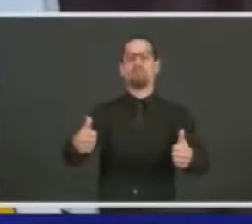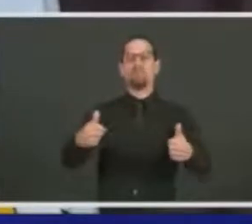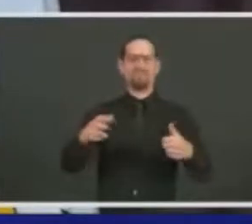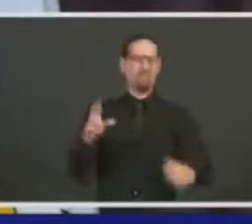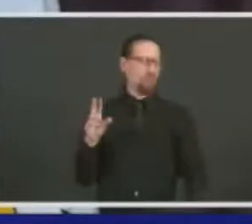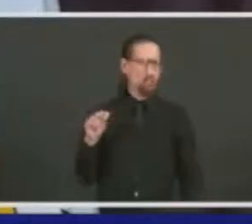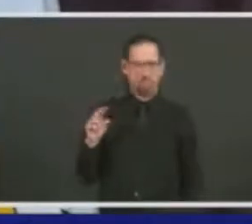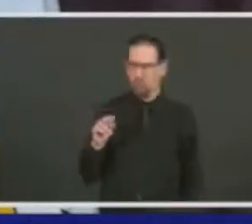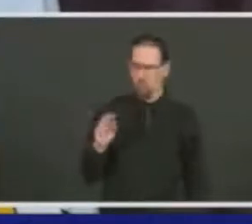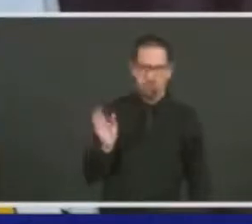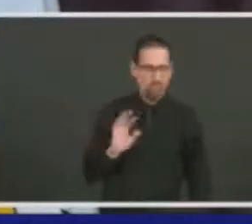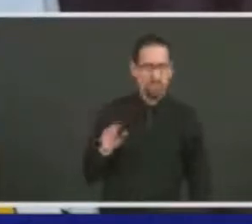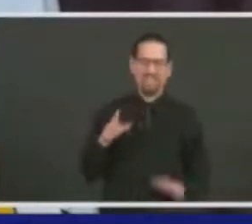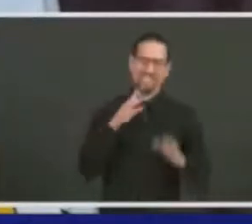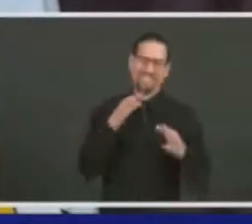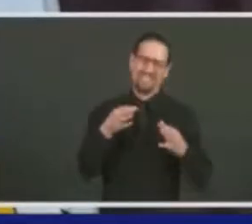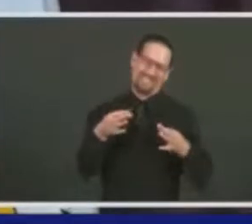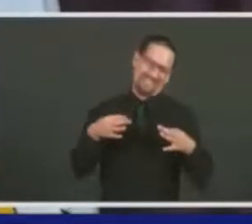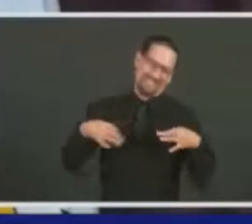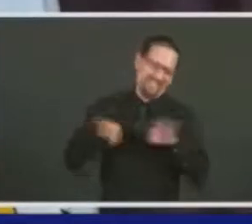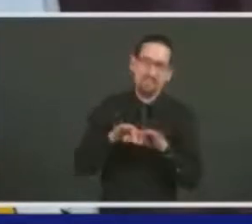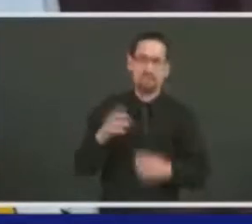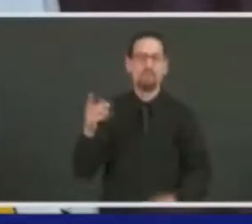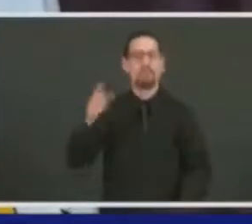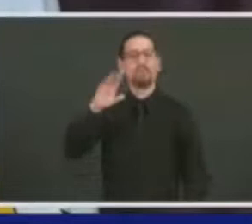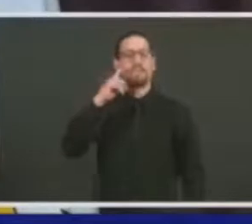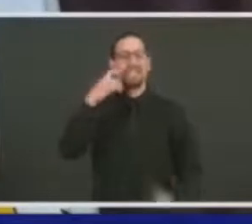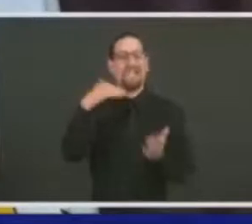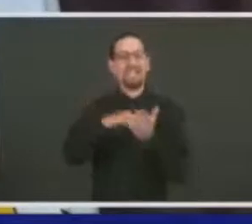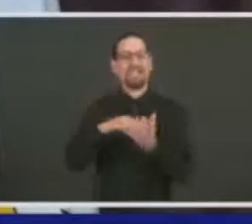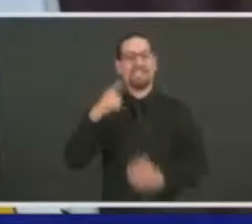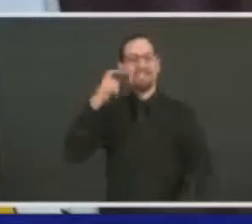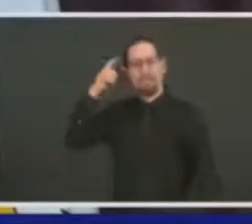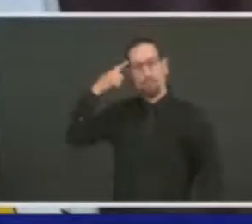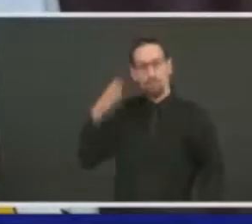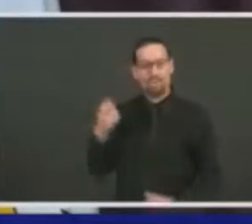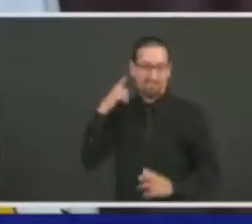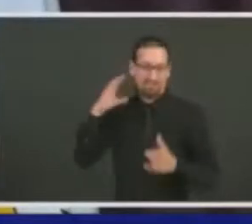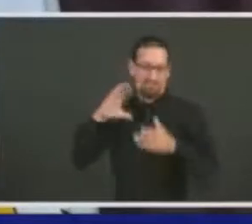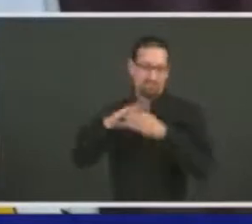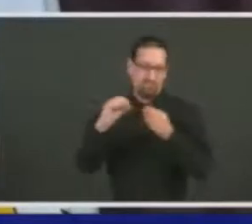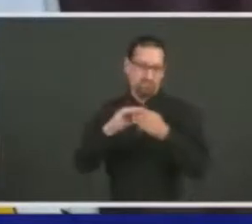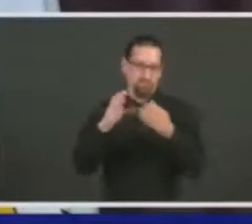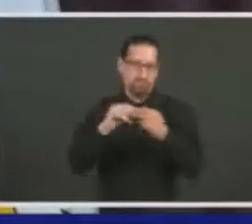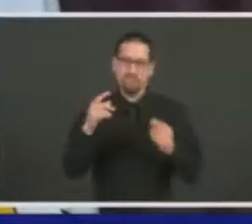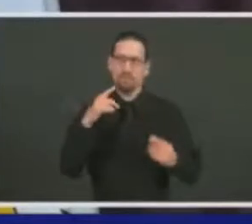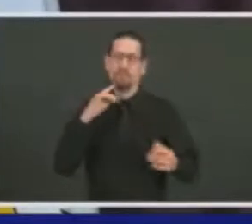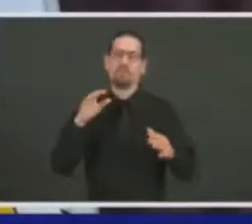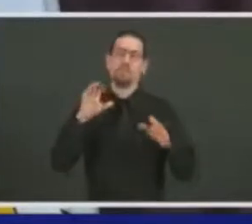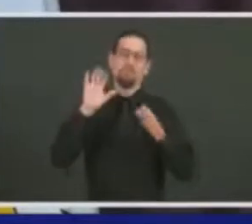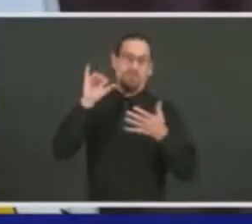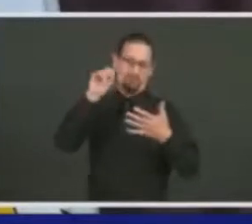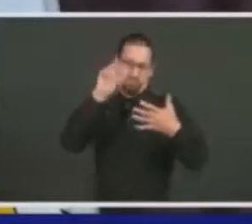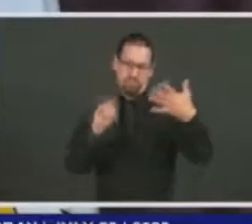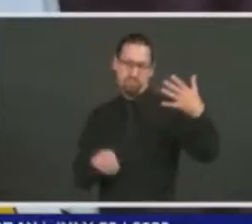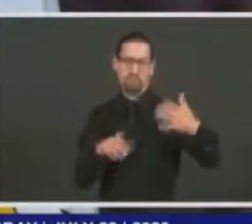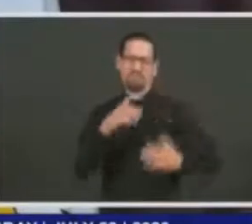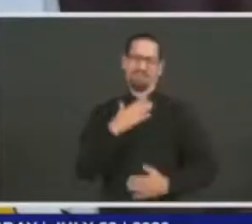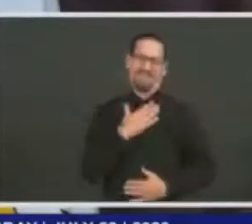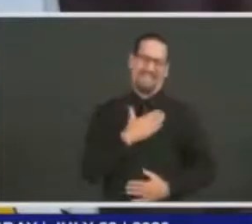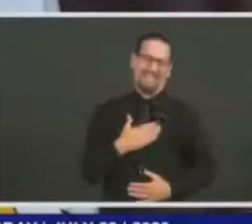about the cases and what we are seeing. There is too much transmission going on right